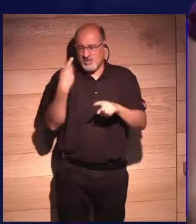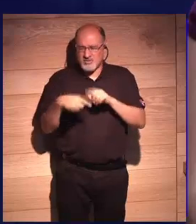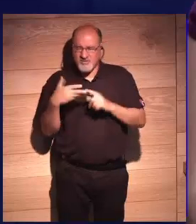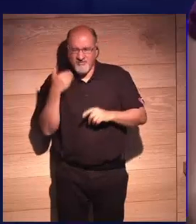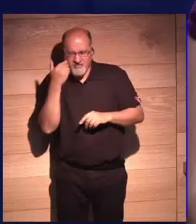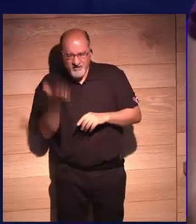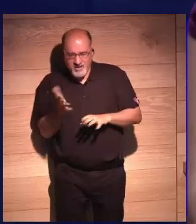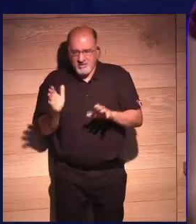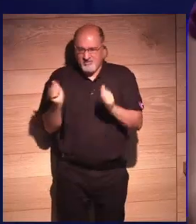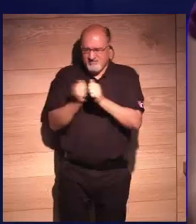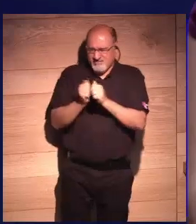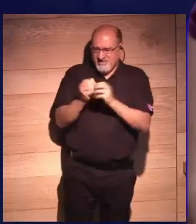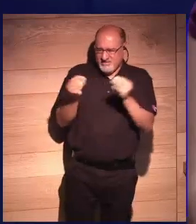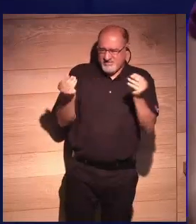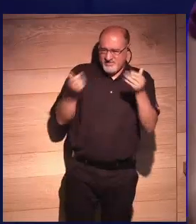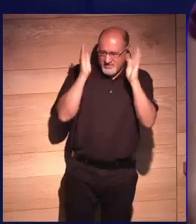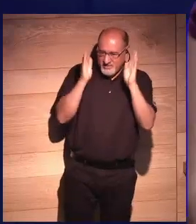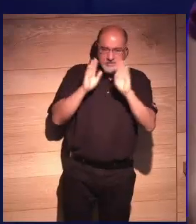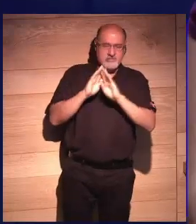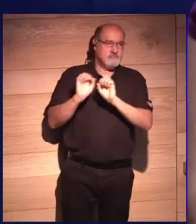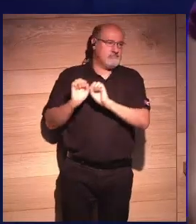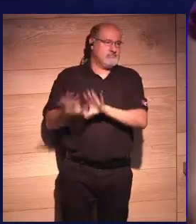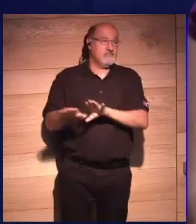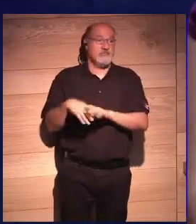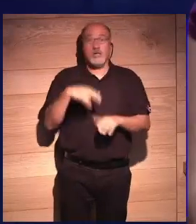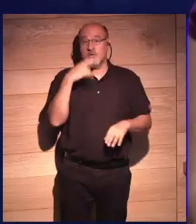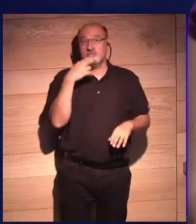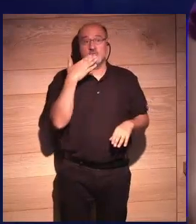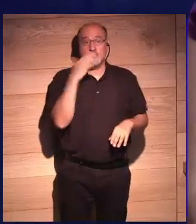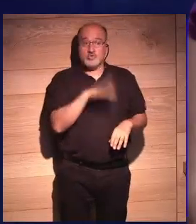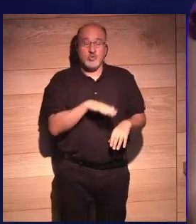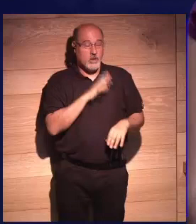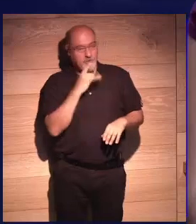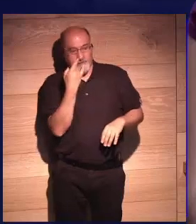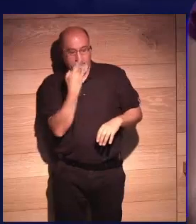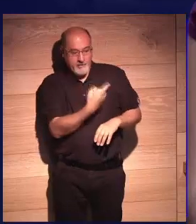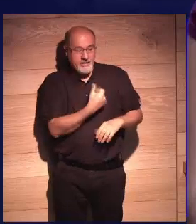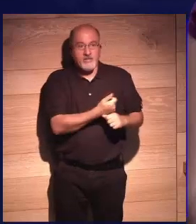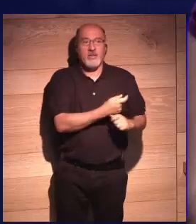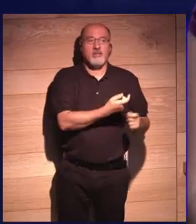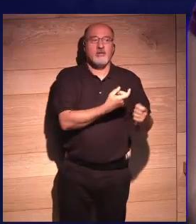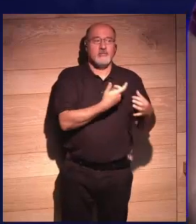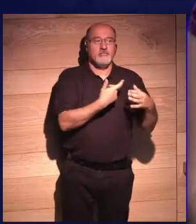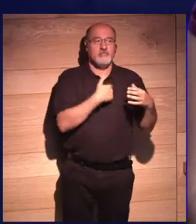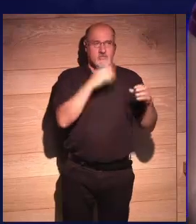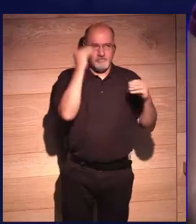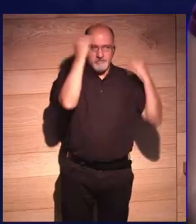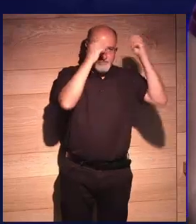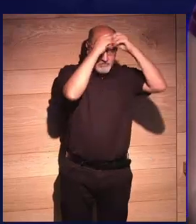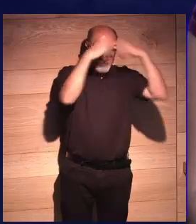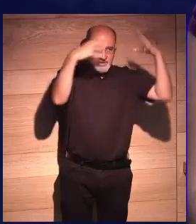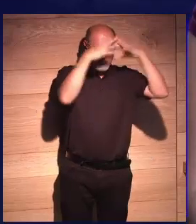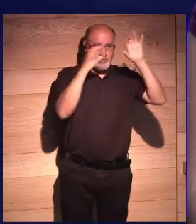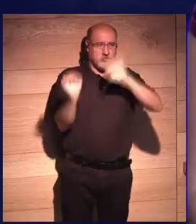very very rude, something very tough, I will move to that cool experience and I can stay focused